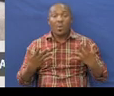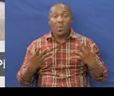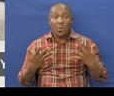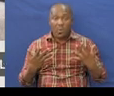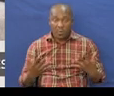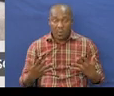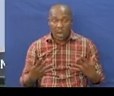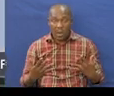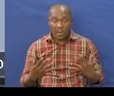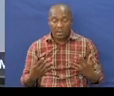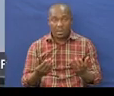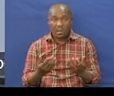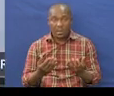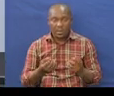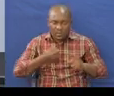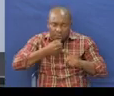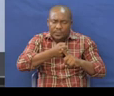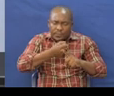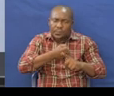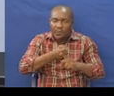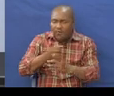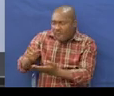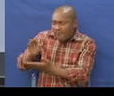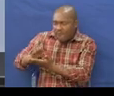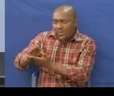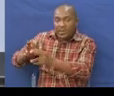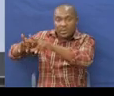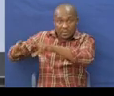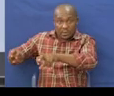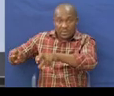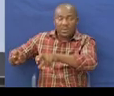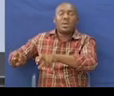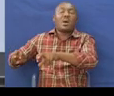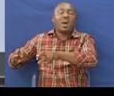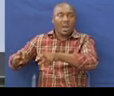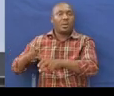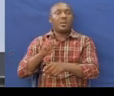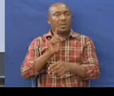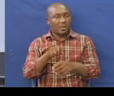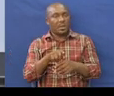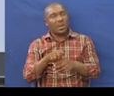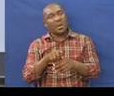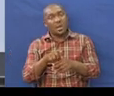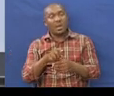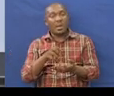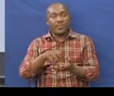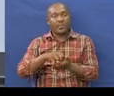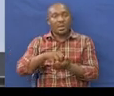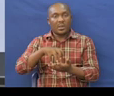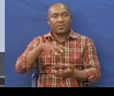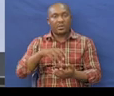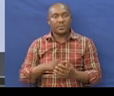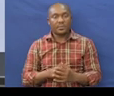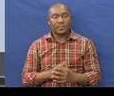do we emphasize much on field research? There are some advantages of conducting field research. Field research,